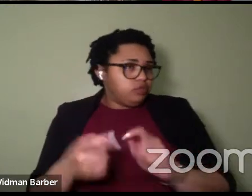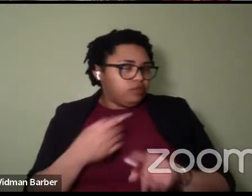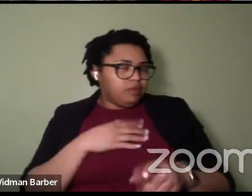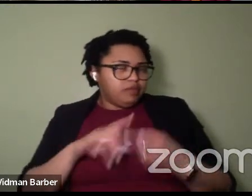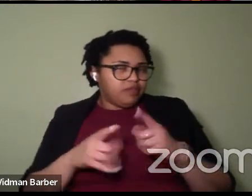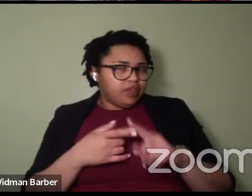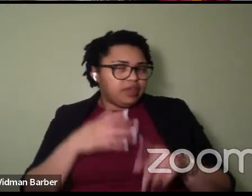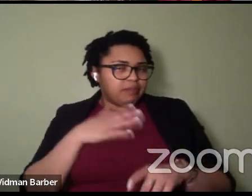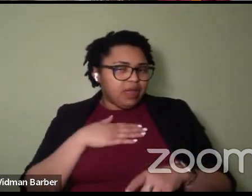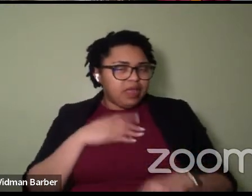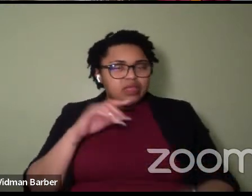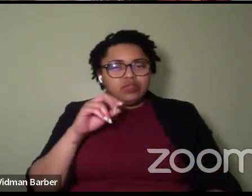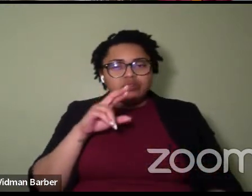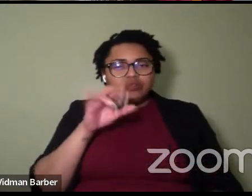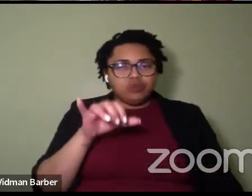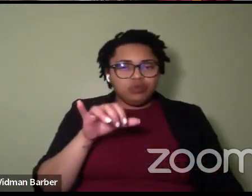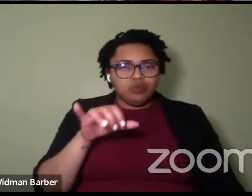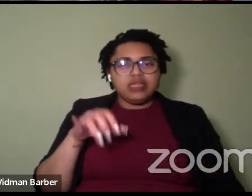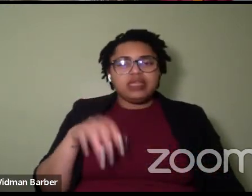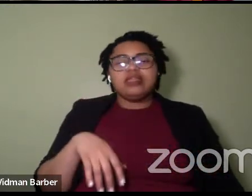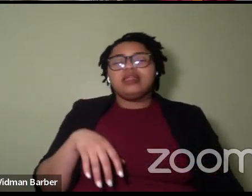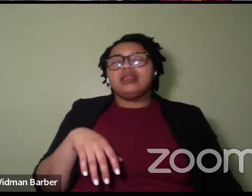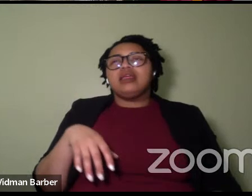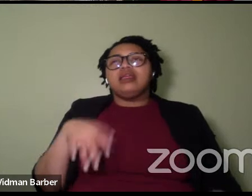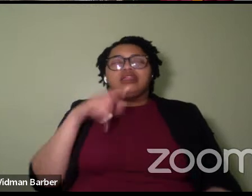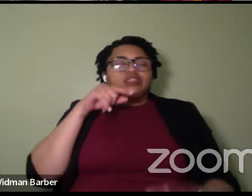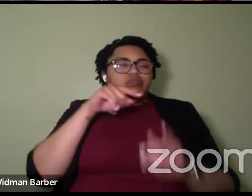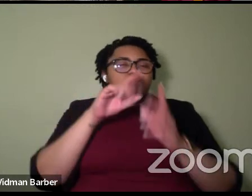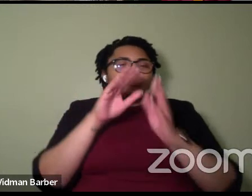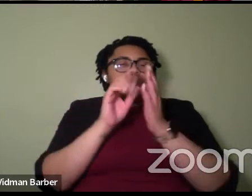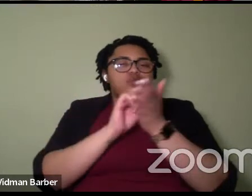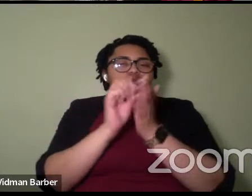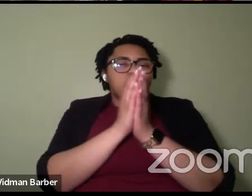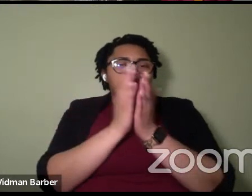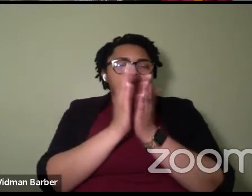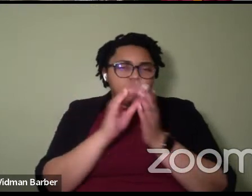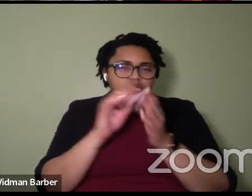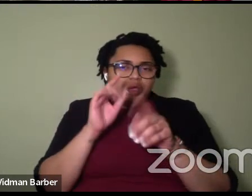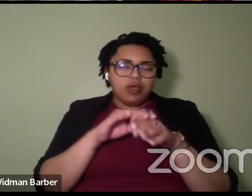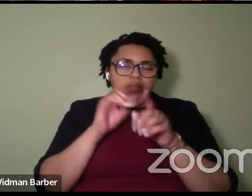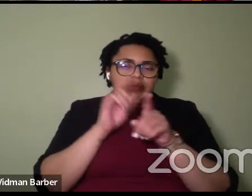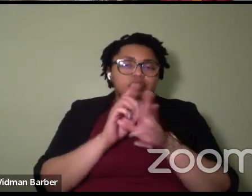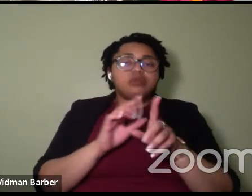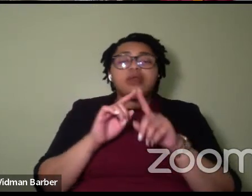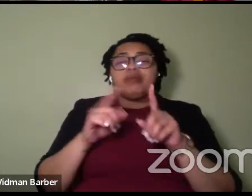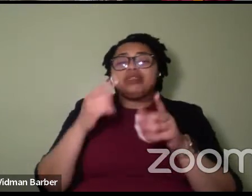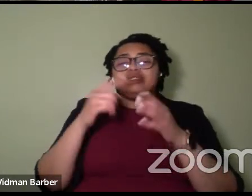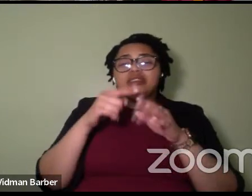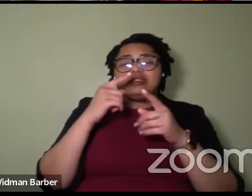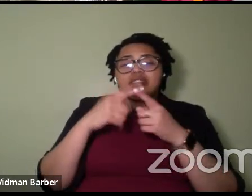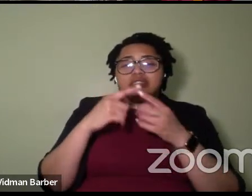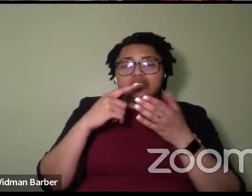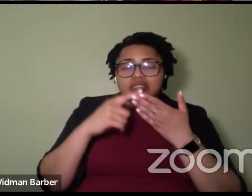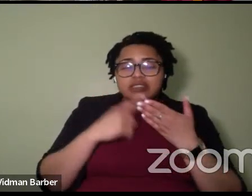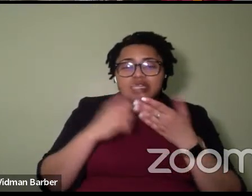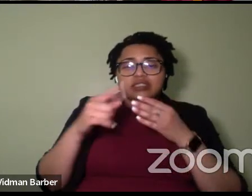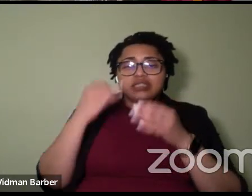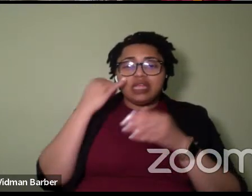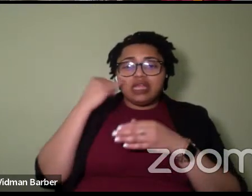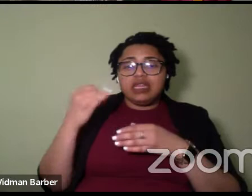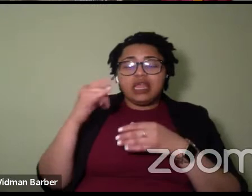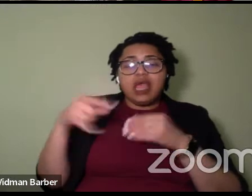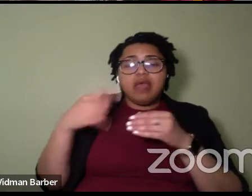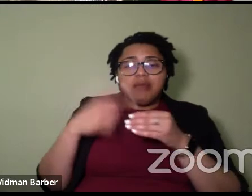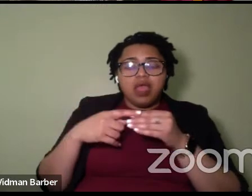critical mentoring. But she talks about the idea that we have an ecosystem where we're not just